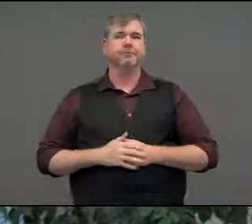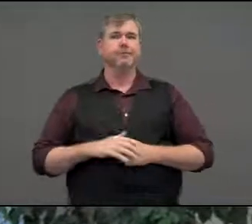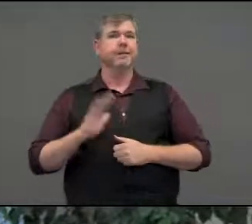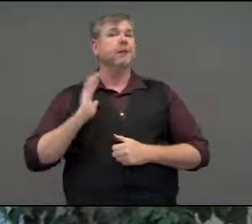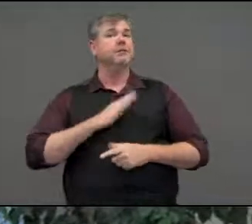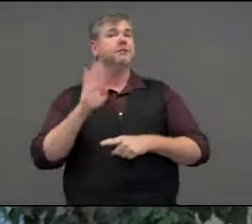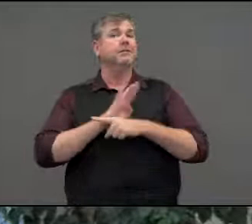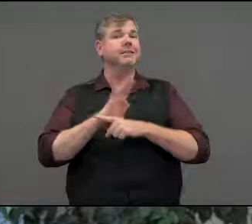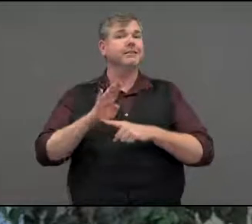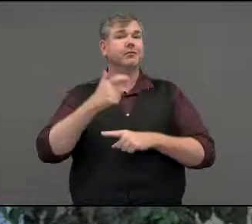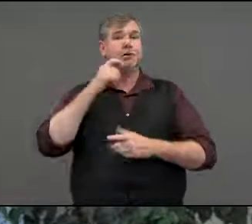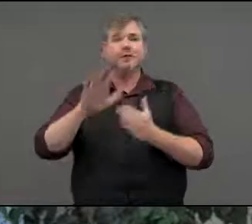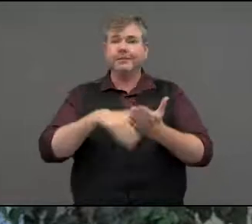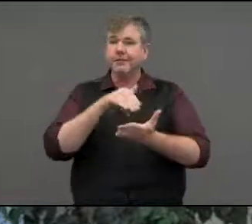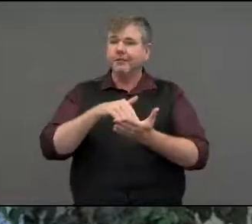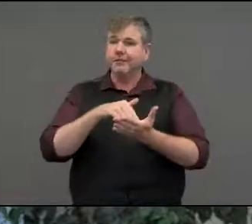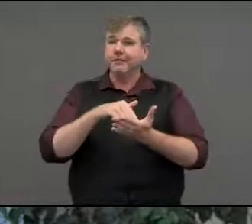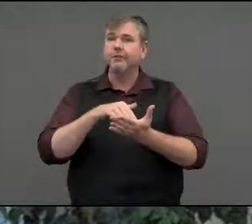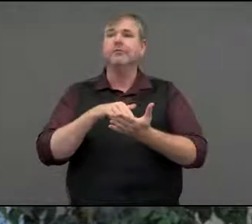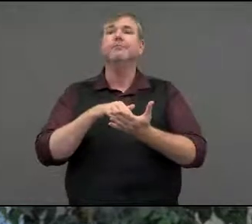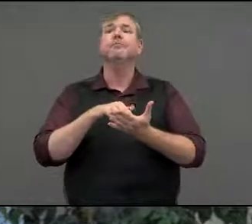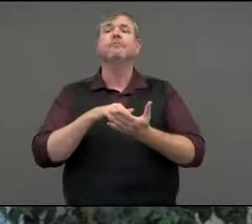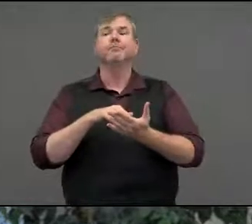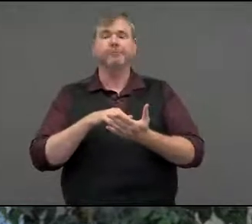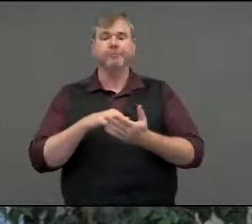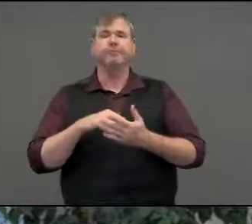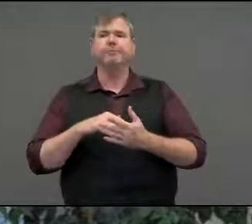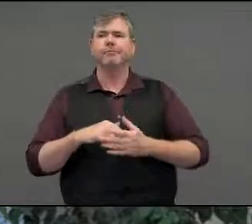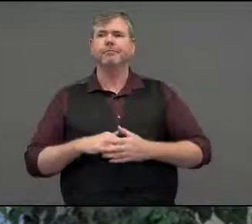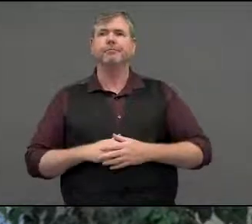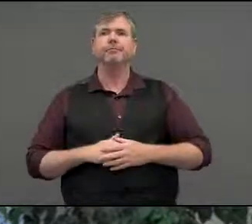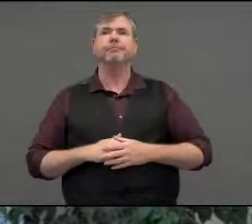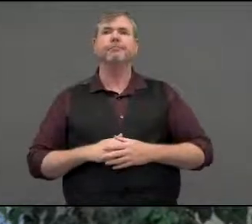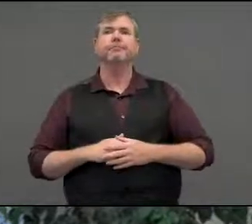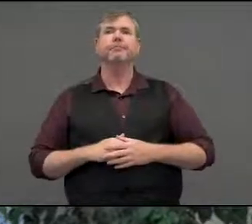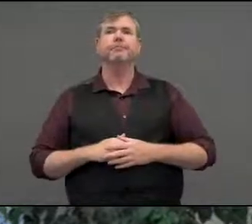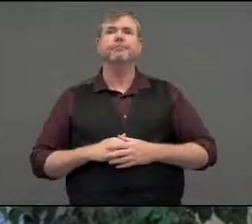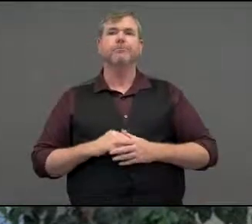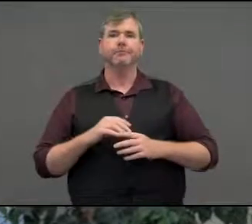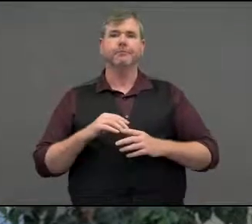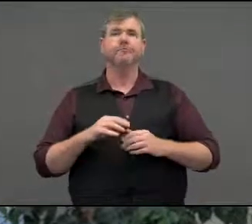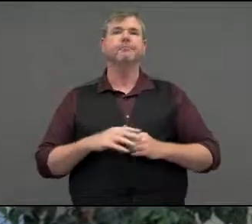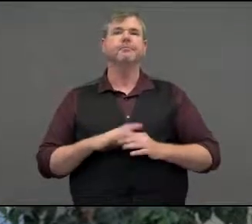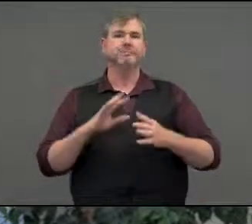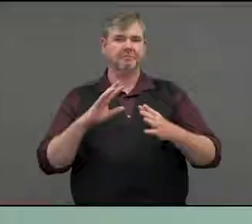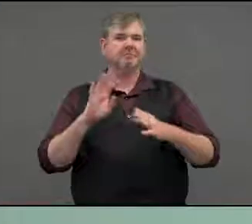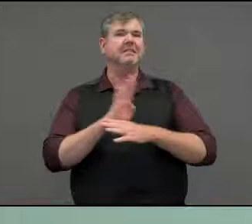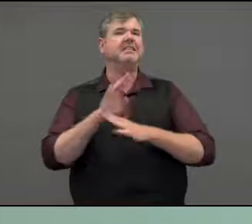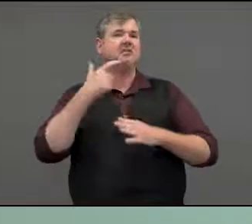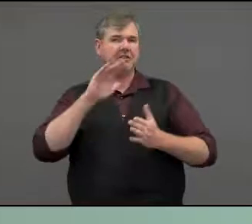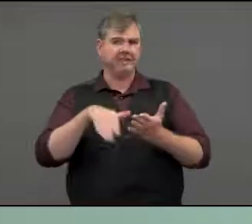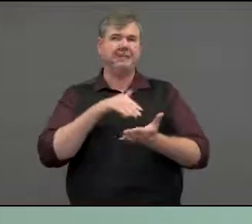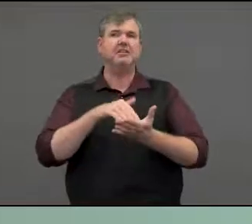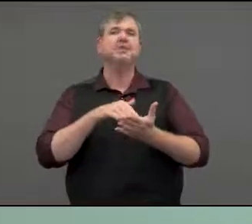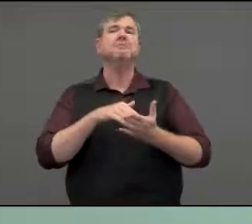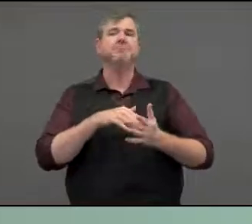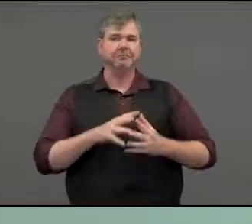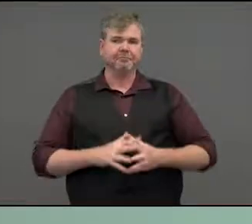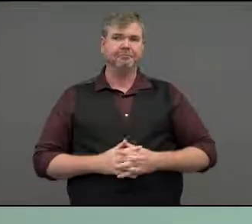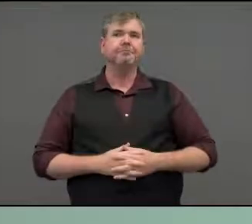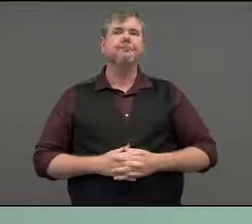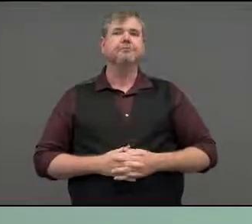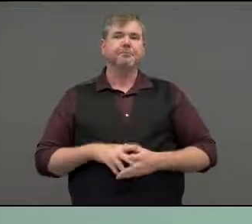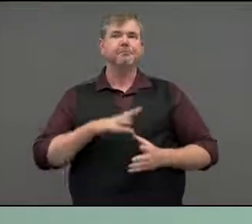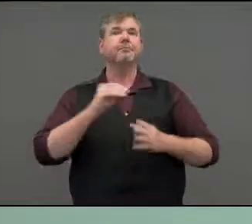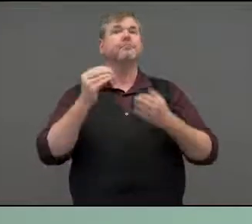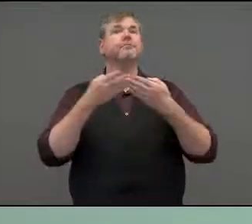dedicated to businesses, so the name indicates. And we also have a general call center. So please visit our